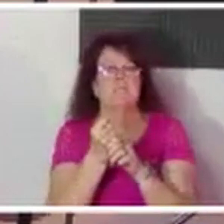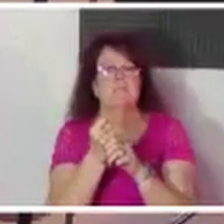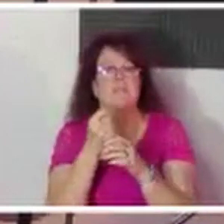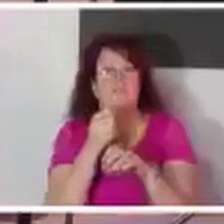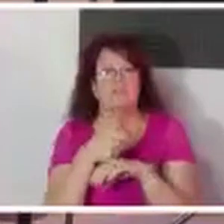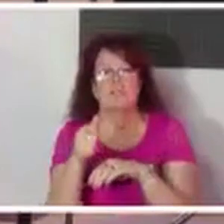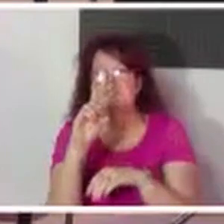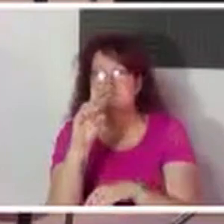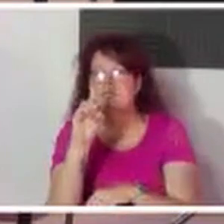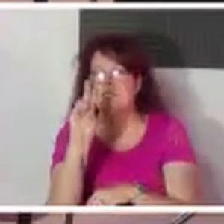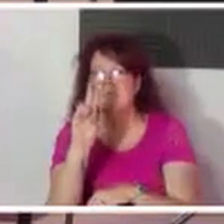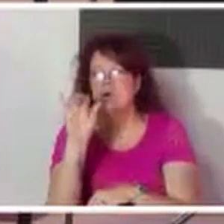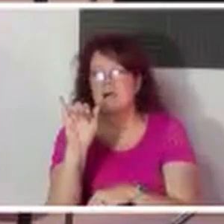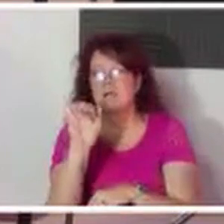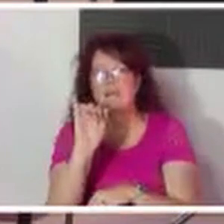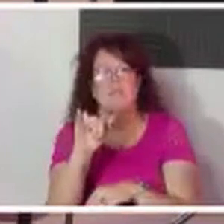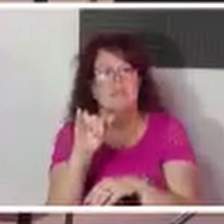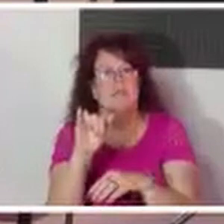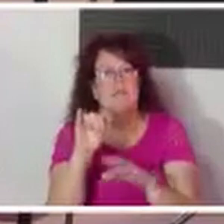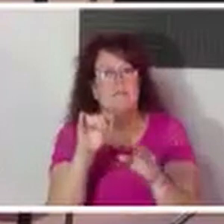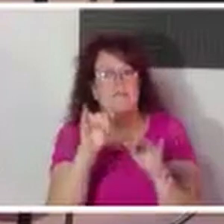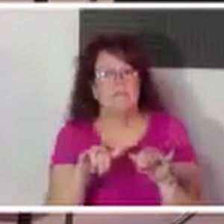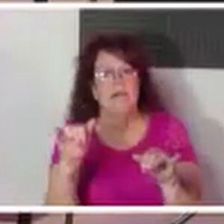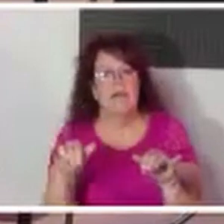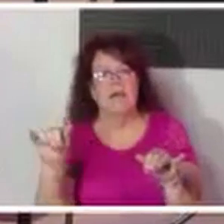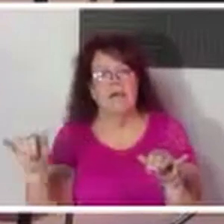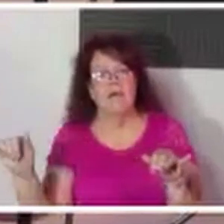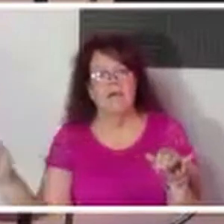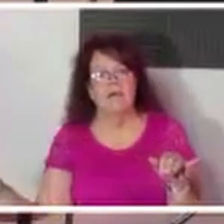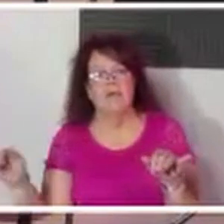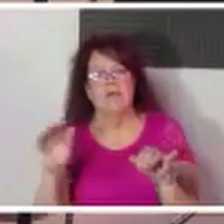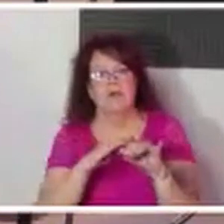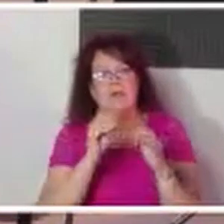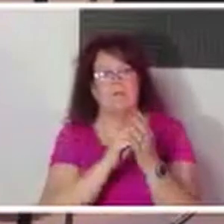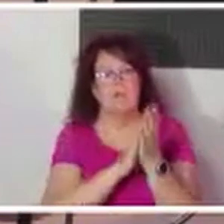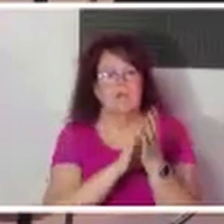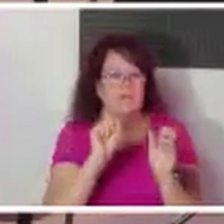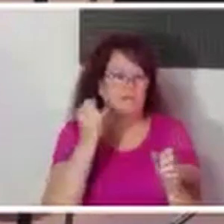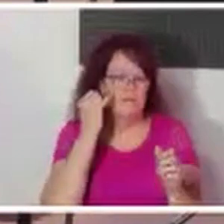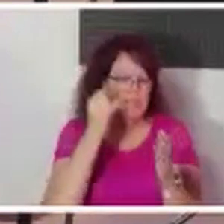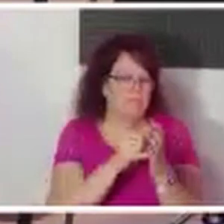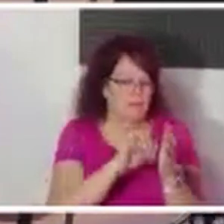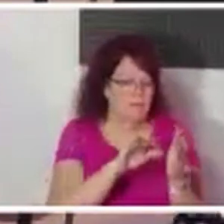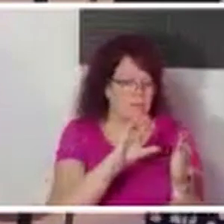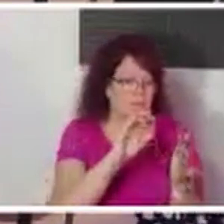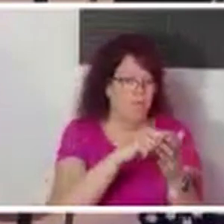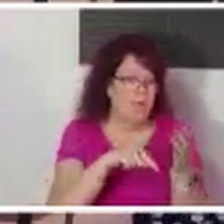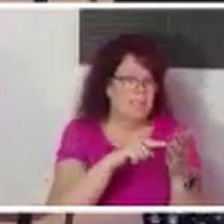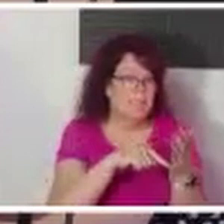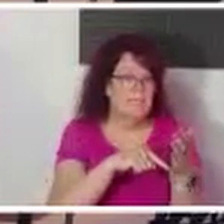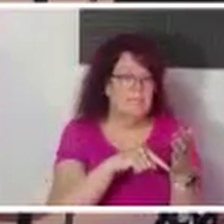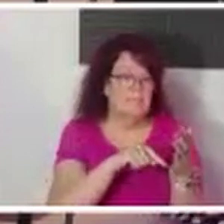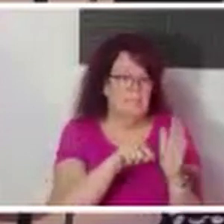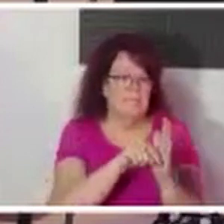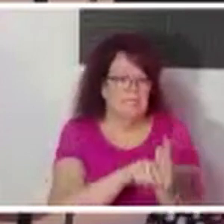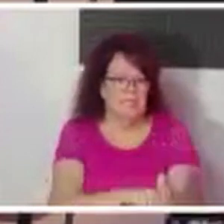that. And that forms a pattern typically on someone's record where you can identify this is a crisis, this is not something that is solved by